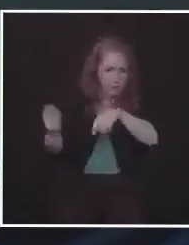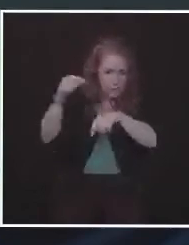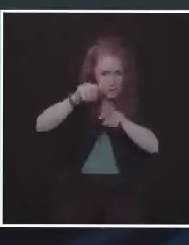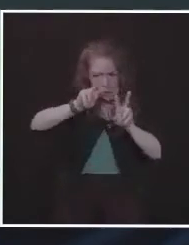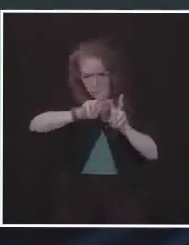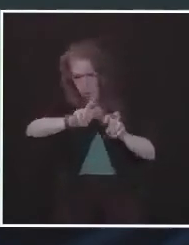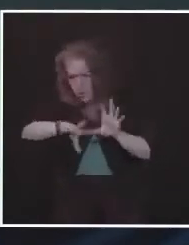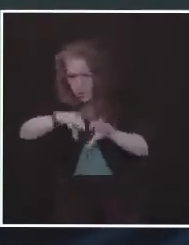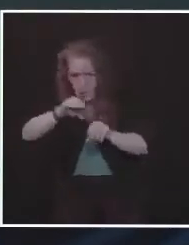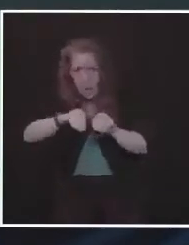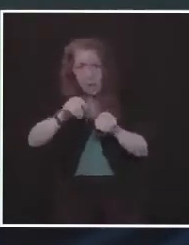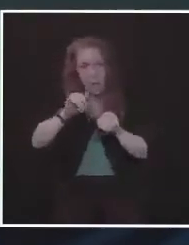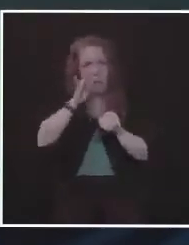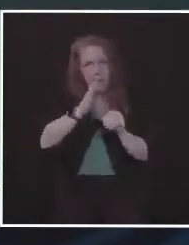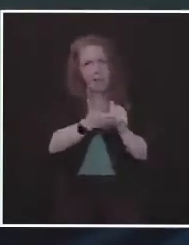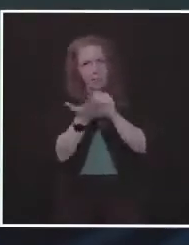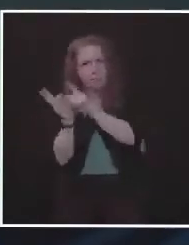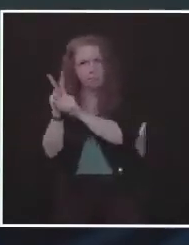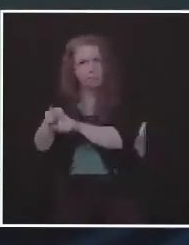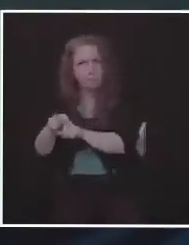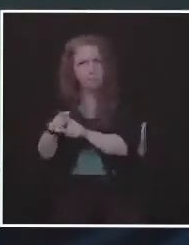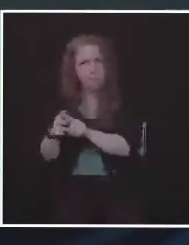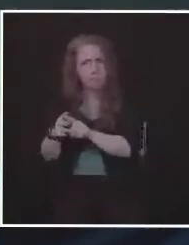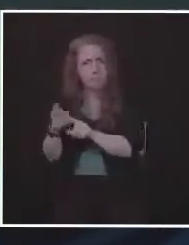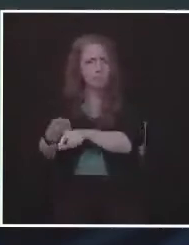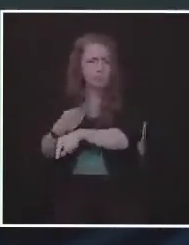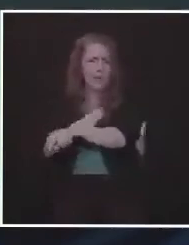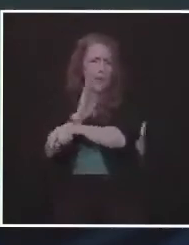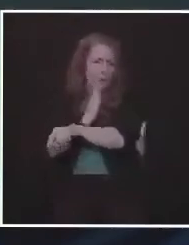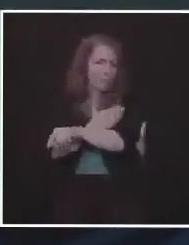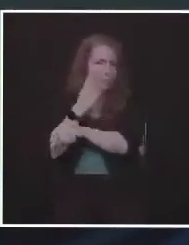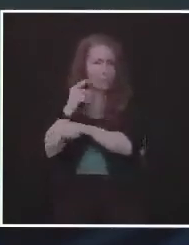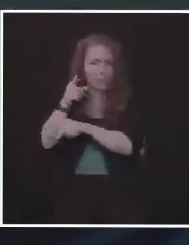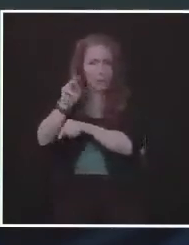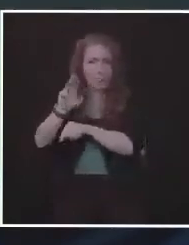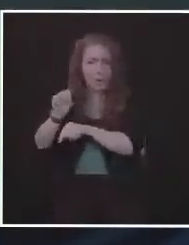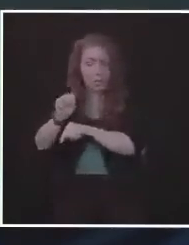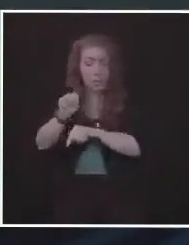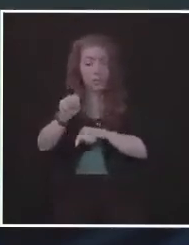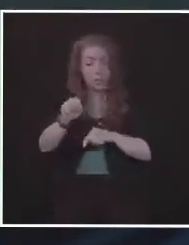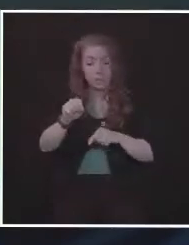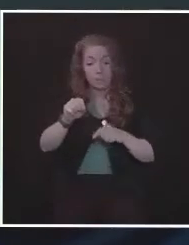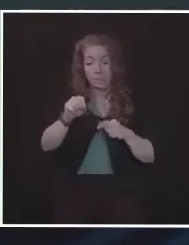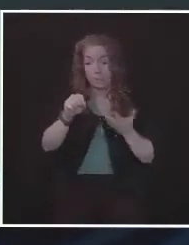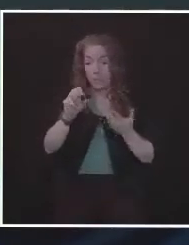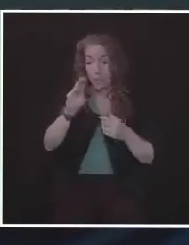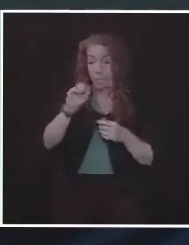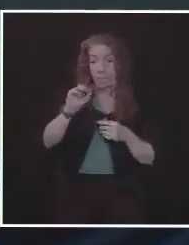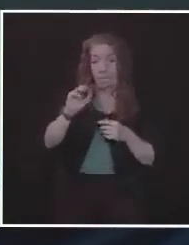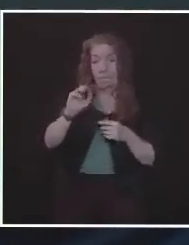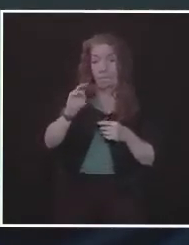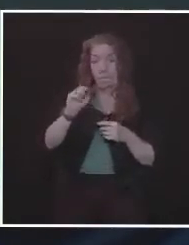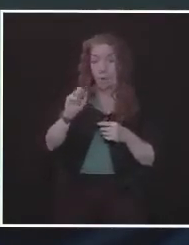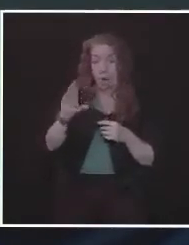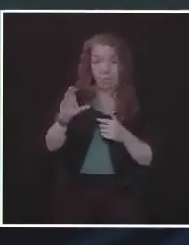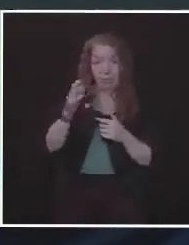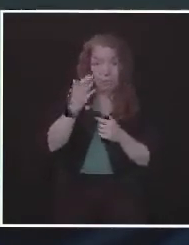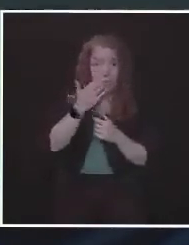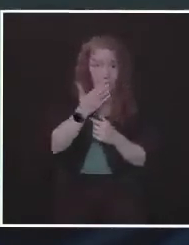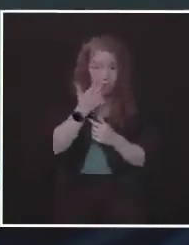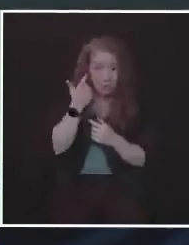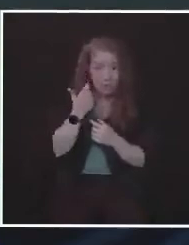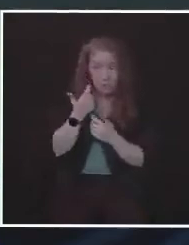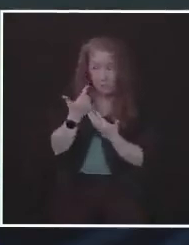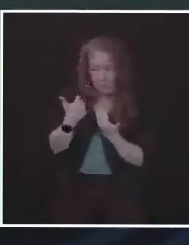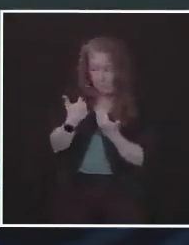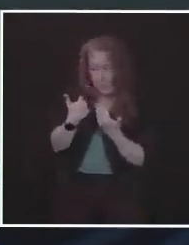back with the human in the loop, right? Mark just got extended to a year, right? Everything we're learning from the 6 months missions to the 1 year missions